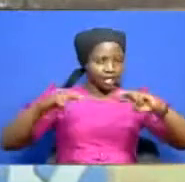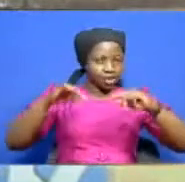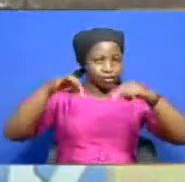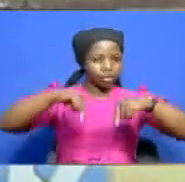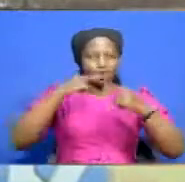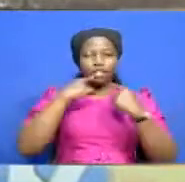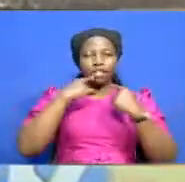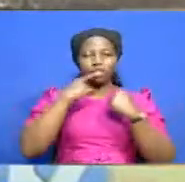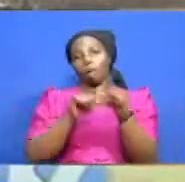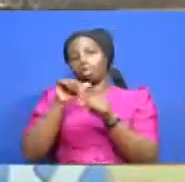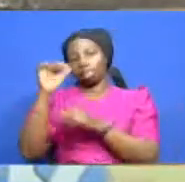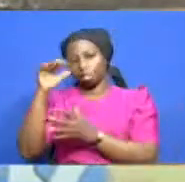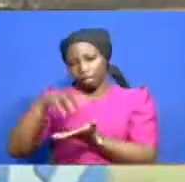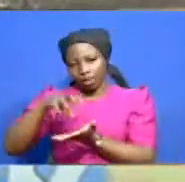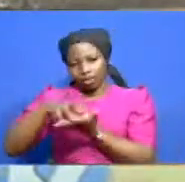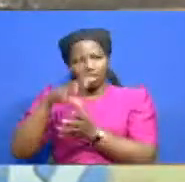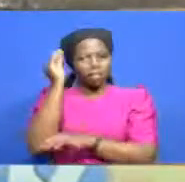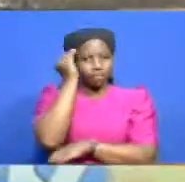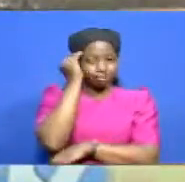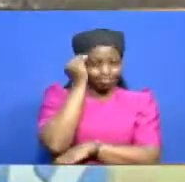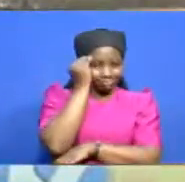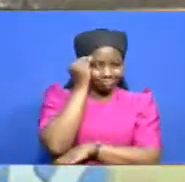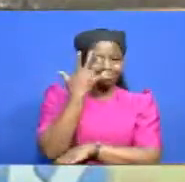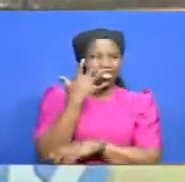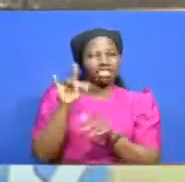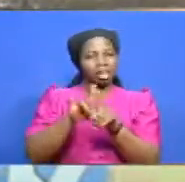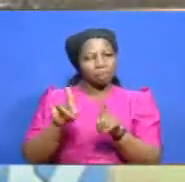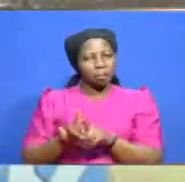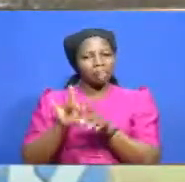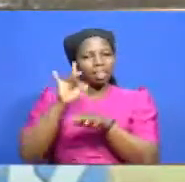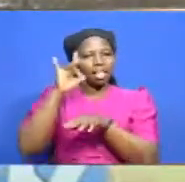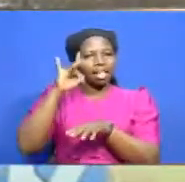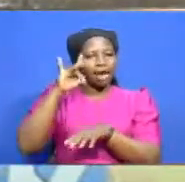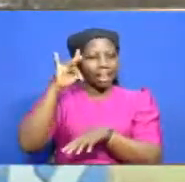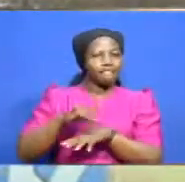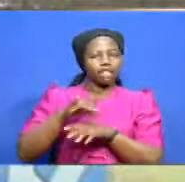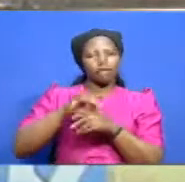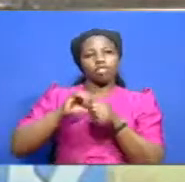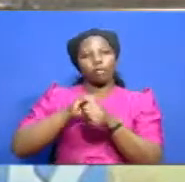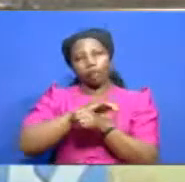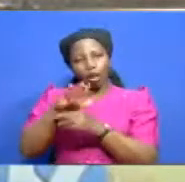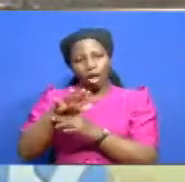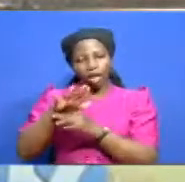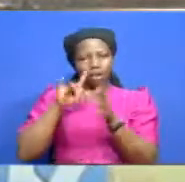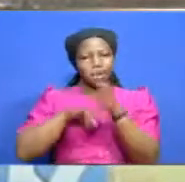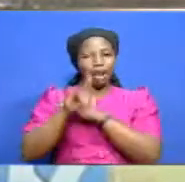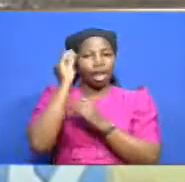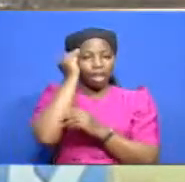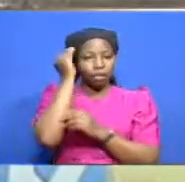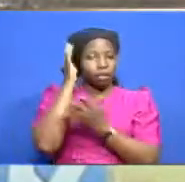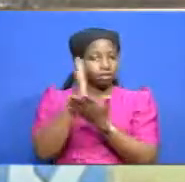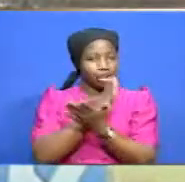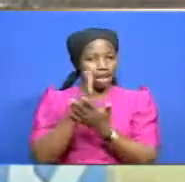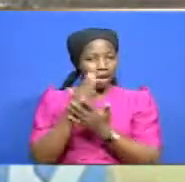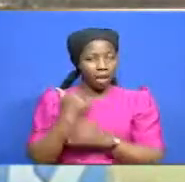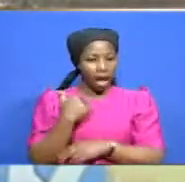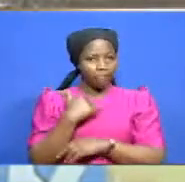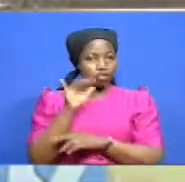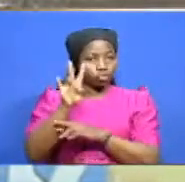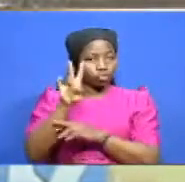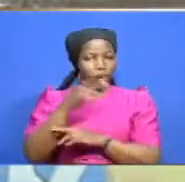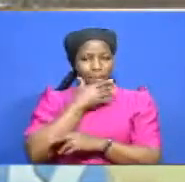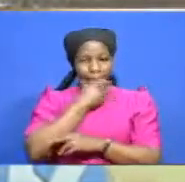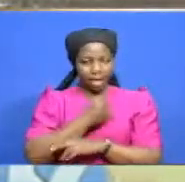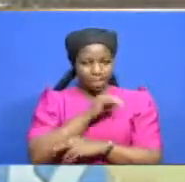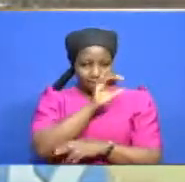of education and the impact of COVID-19 in the education sector. And I'm hosting a panel of two gentlemen, the CEO